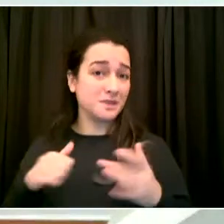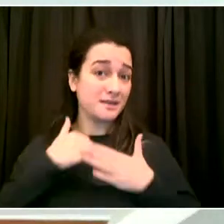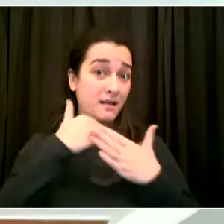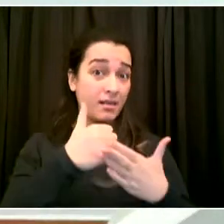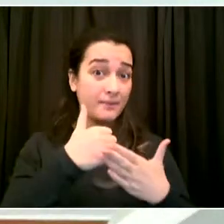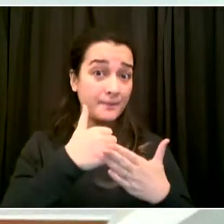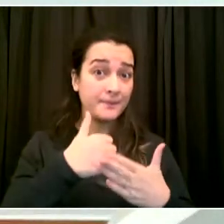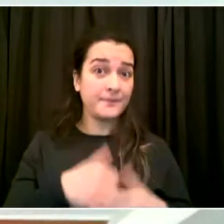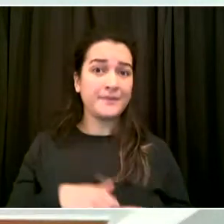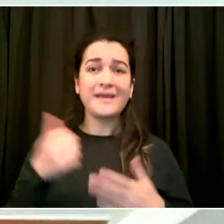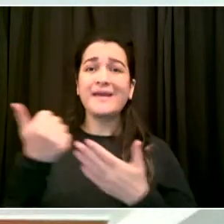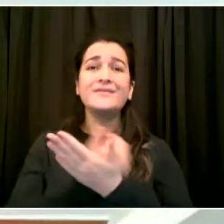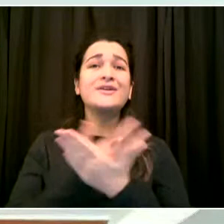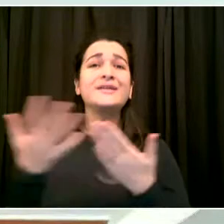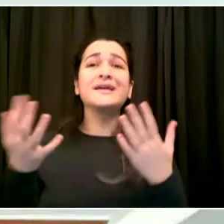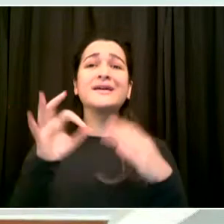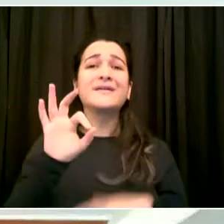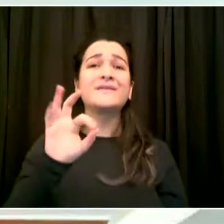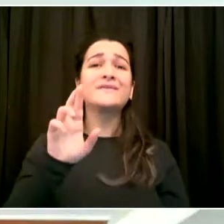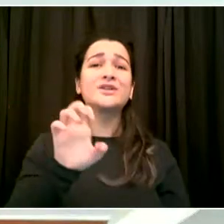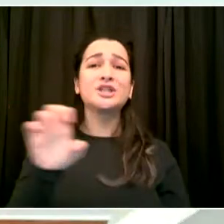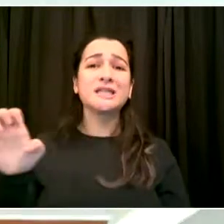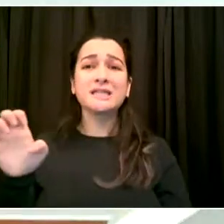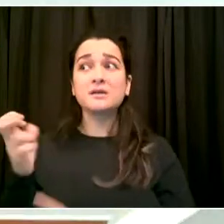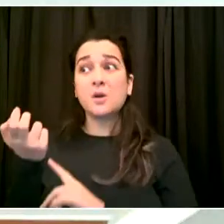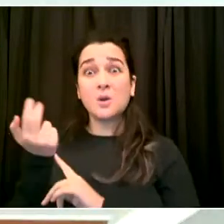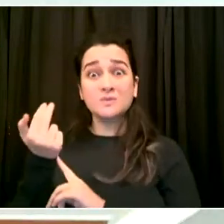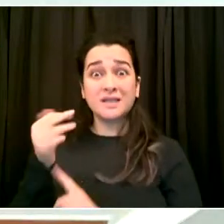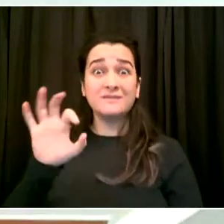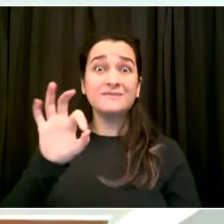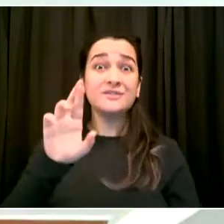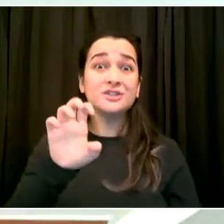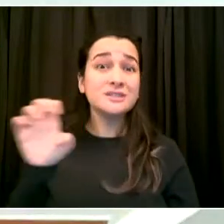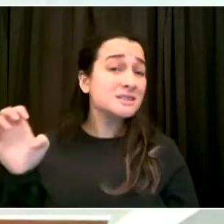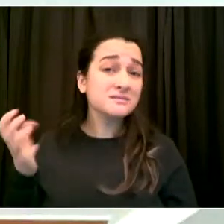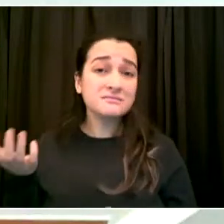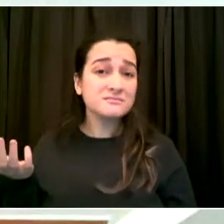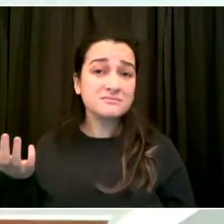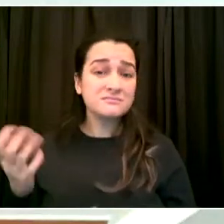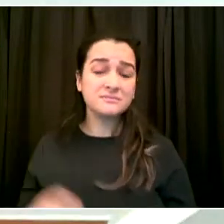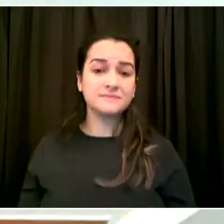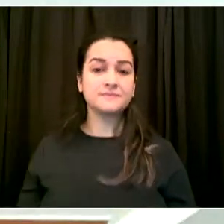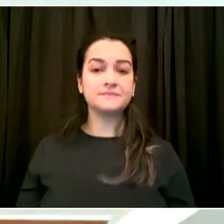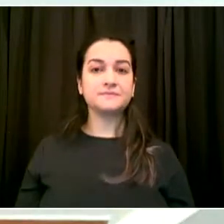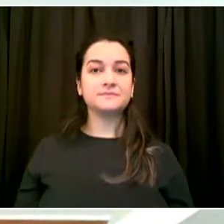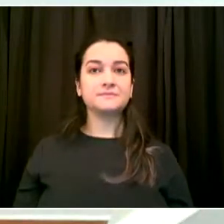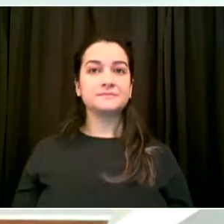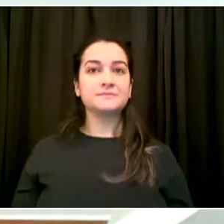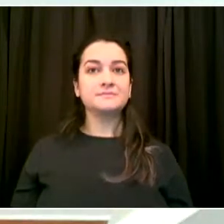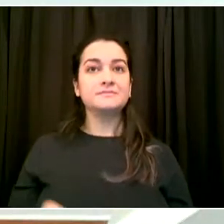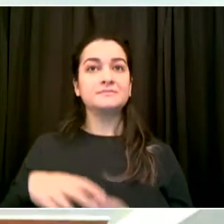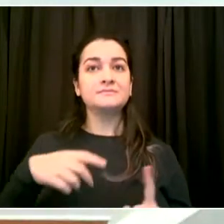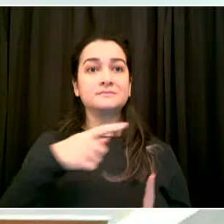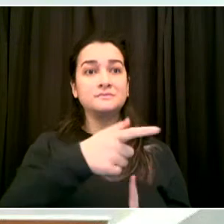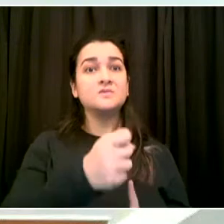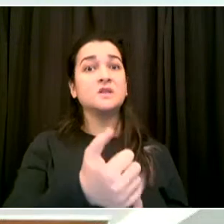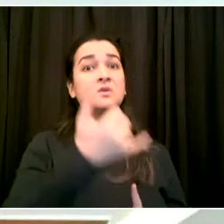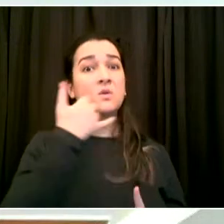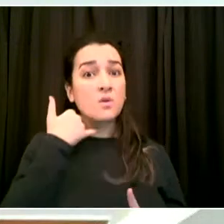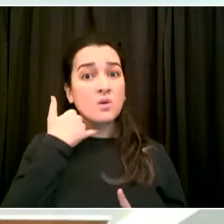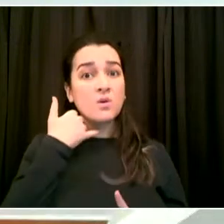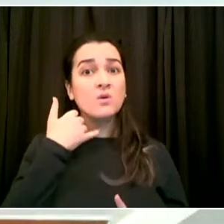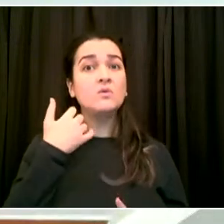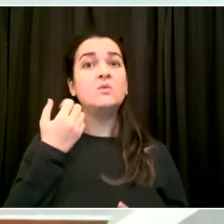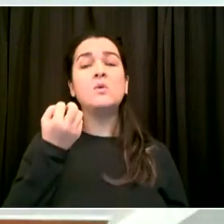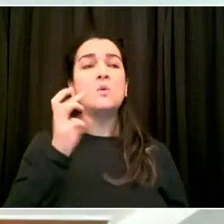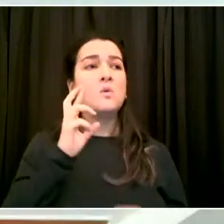212-COVID-19. And remember, we're going to reach you as well. We're completing interviews with almost 80% of every single new case across New York City. So